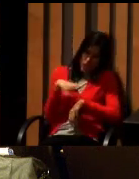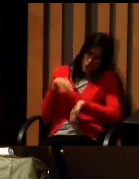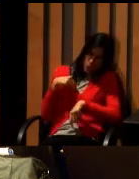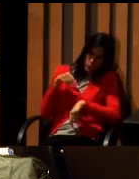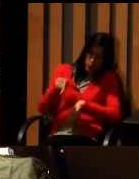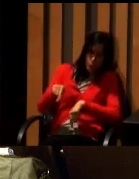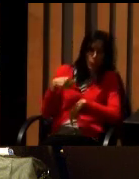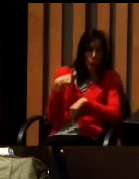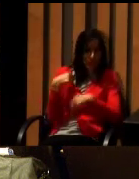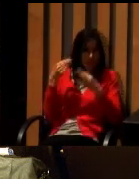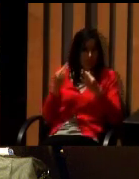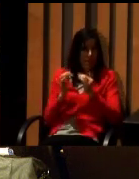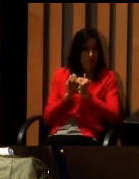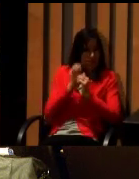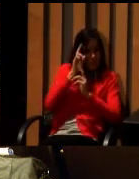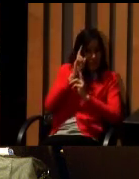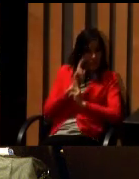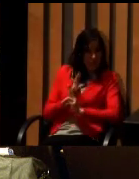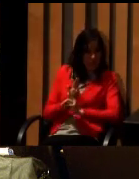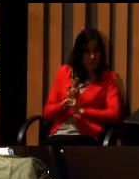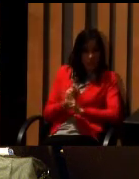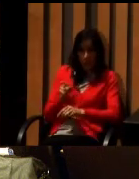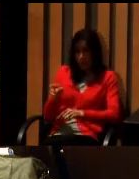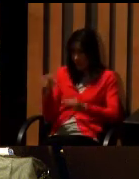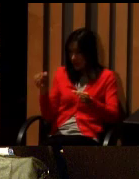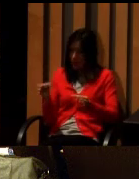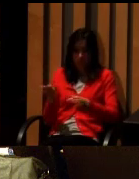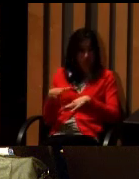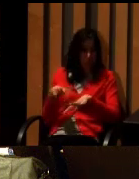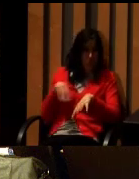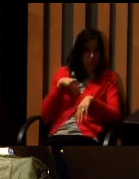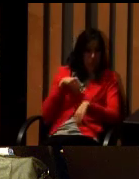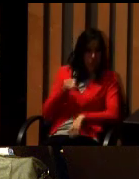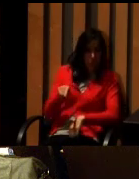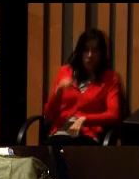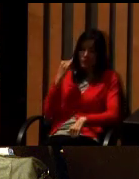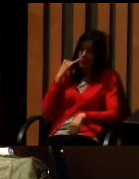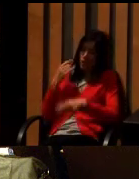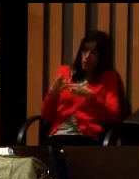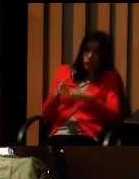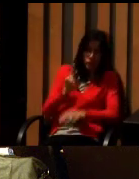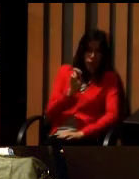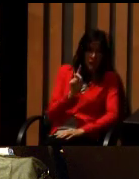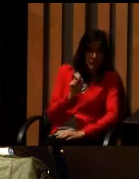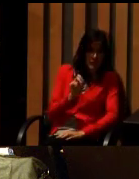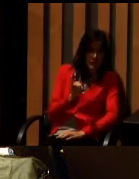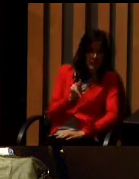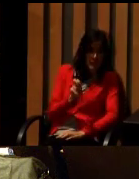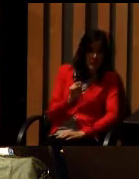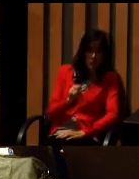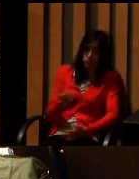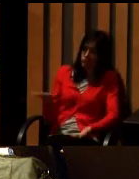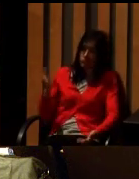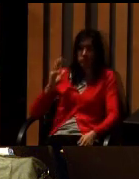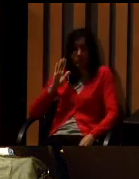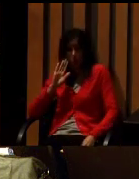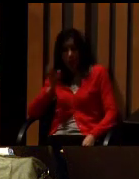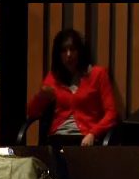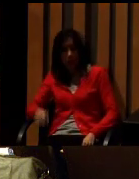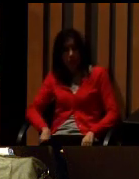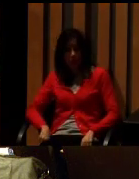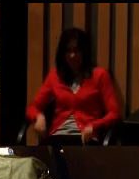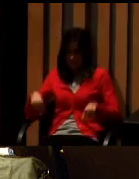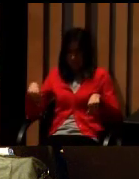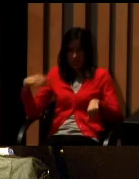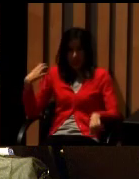honor you, because we own you. If we want to call you Redskins in the nation's capital, we will, because